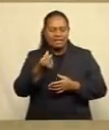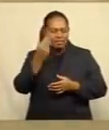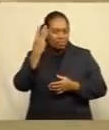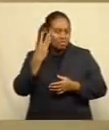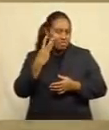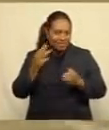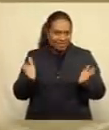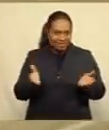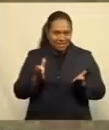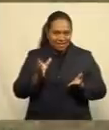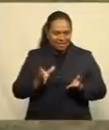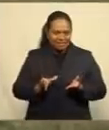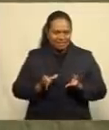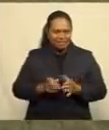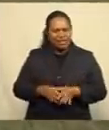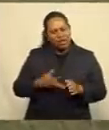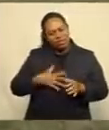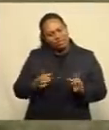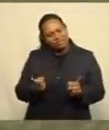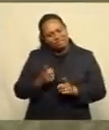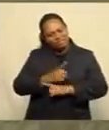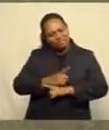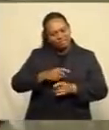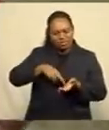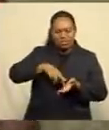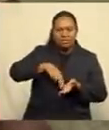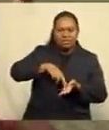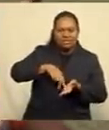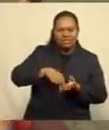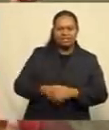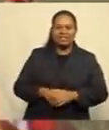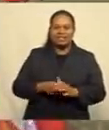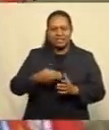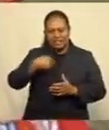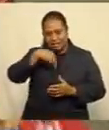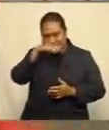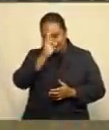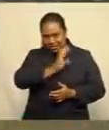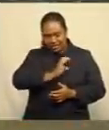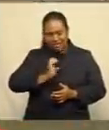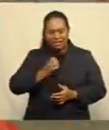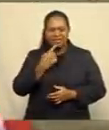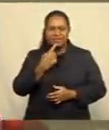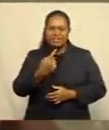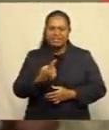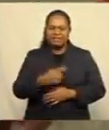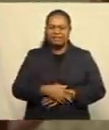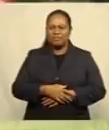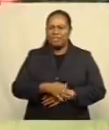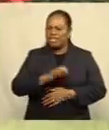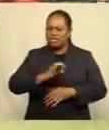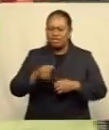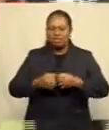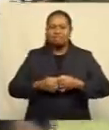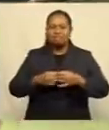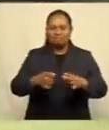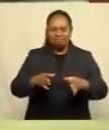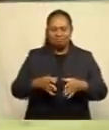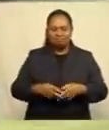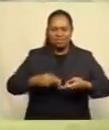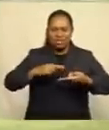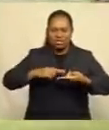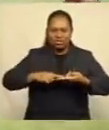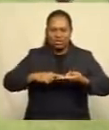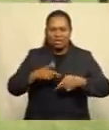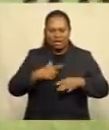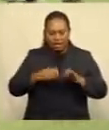players had been switching to rugby league. Fiji Rugby Chief Executive says it is not a loss for the union. He says the